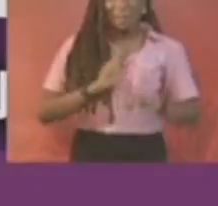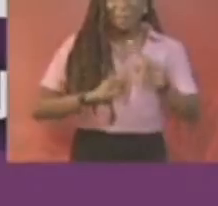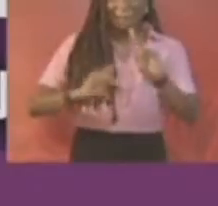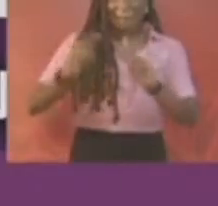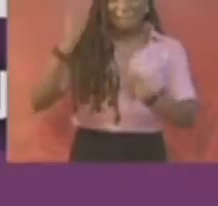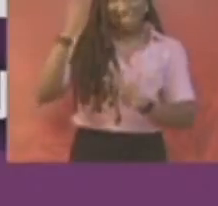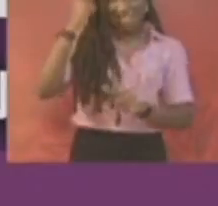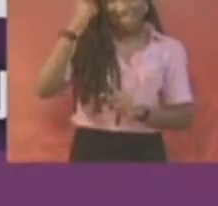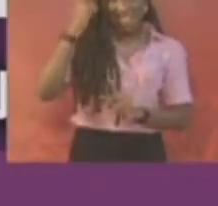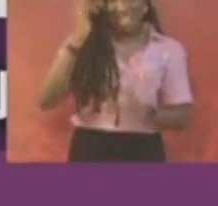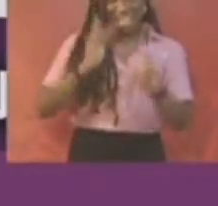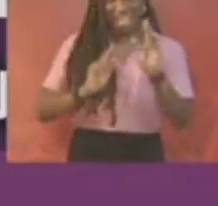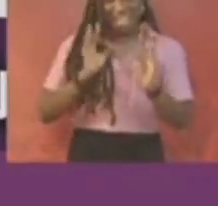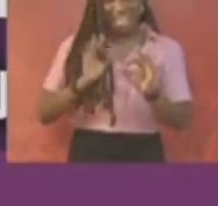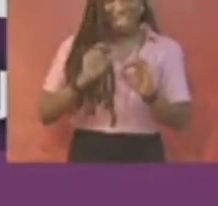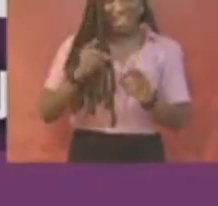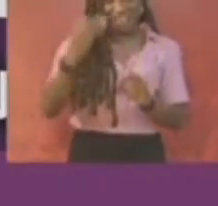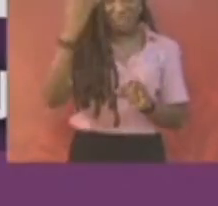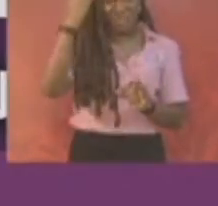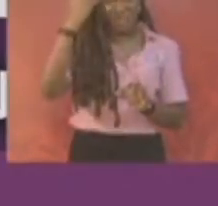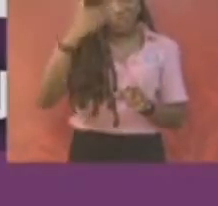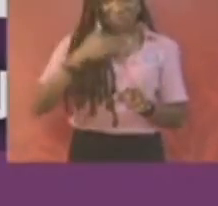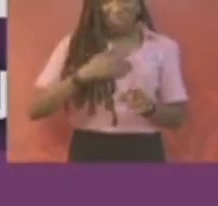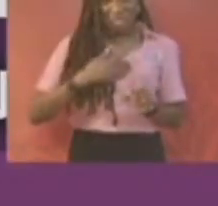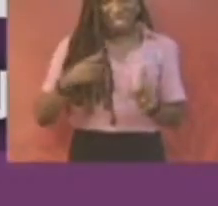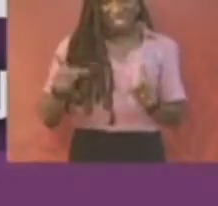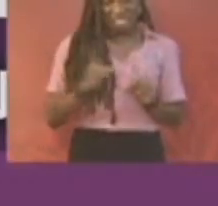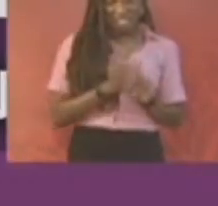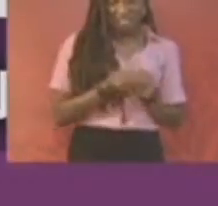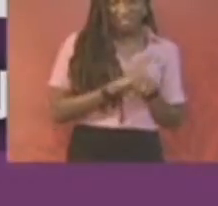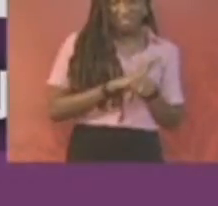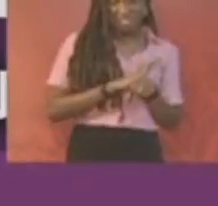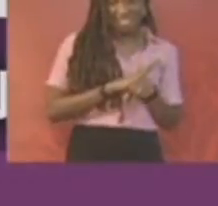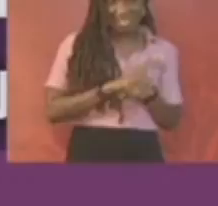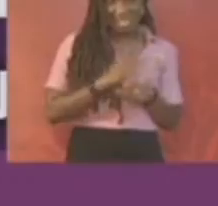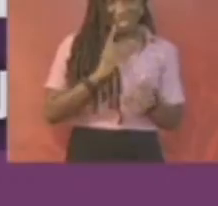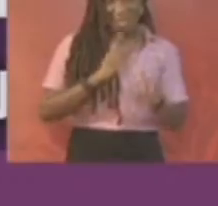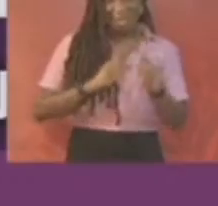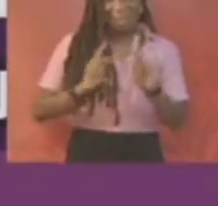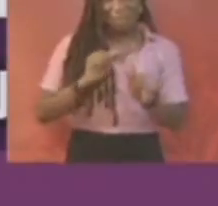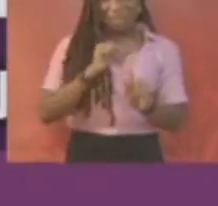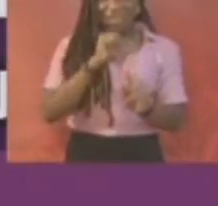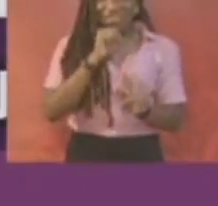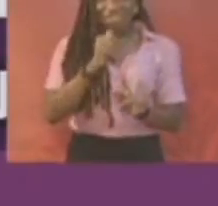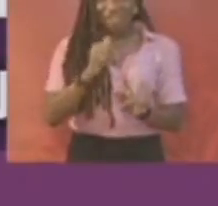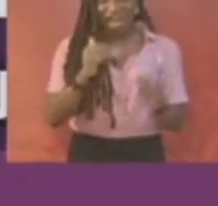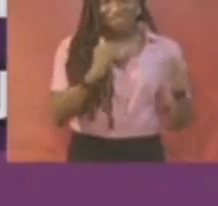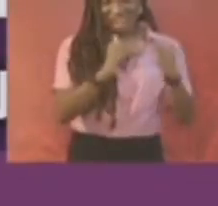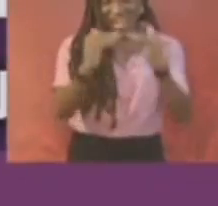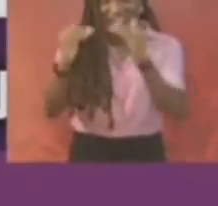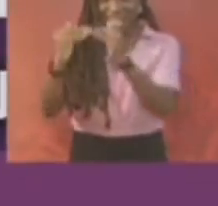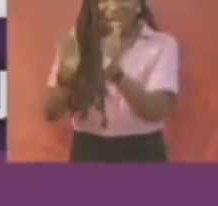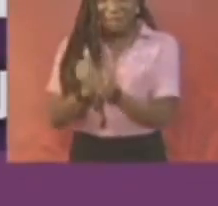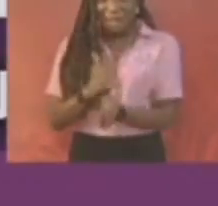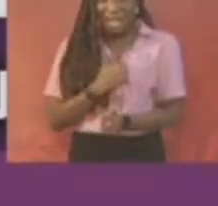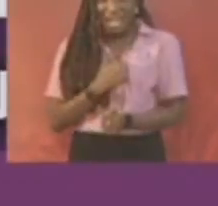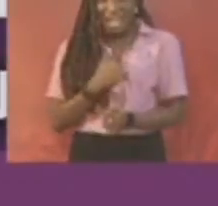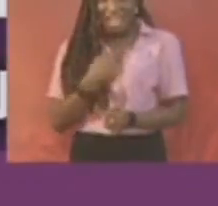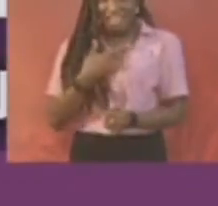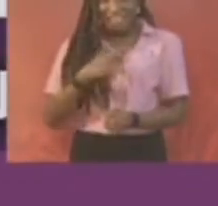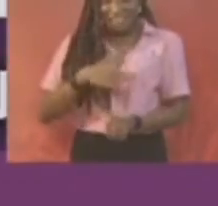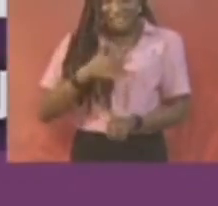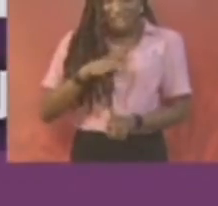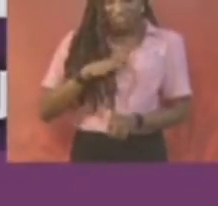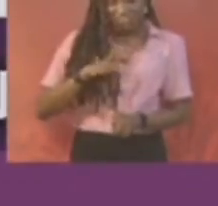treated differently, Zessa party versus some other event where the people, you know, there's a perception that the people may not have been dealt with in the same way